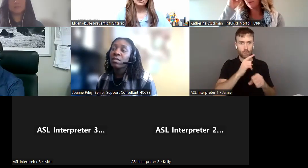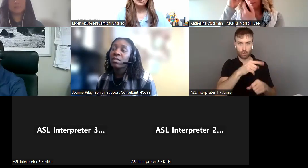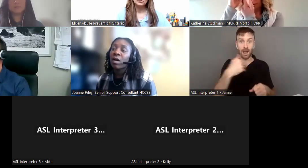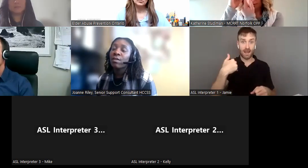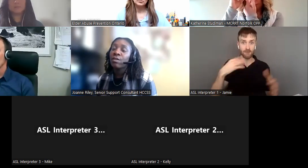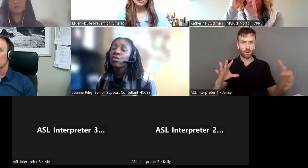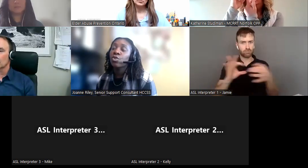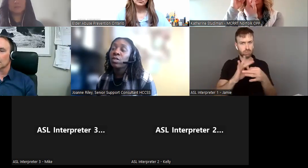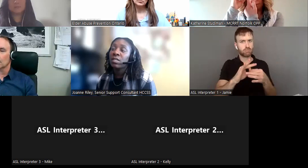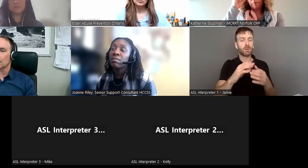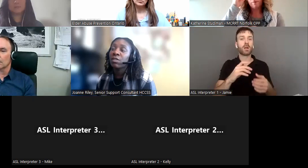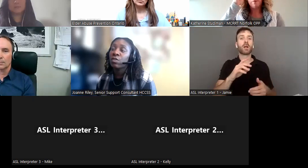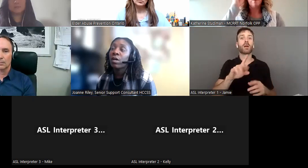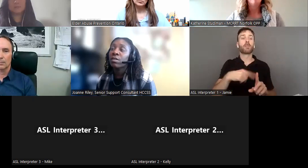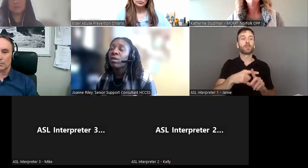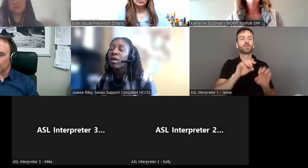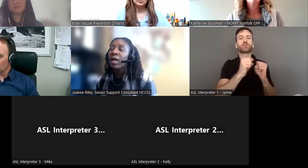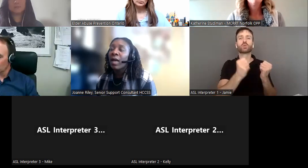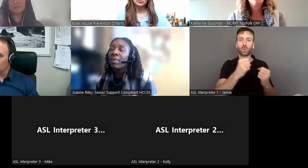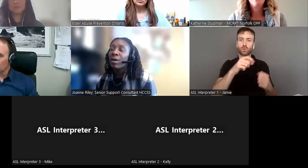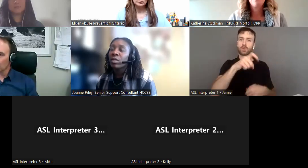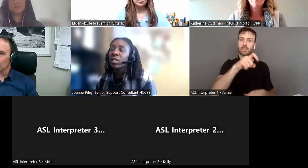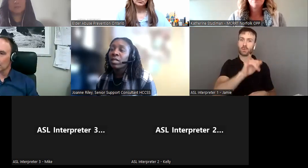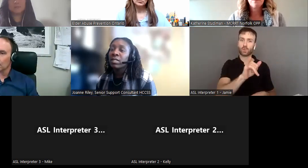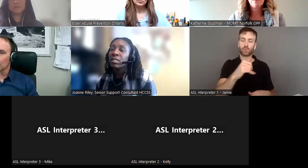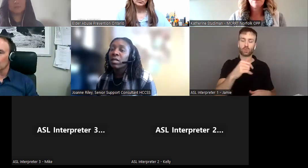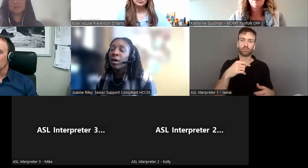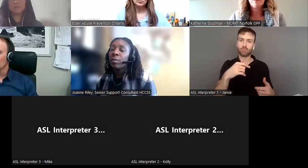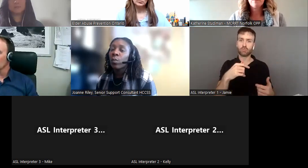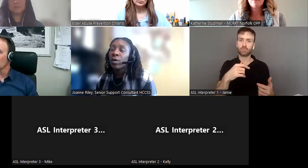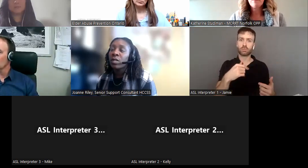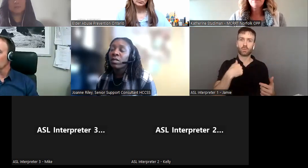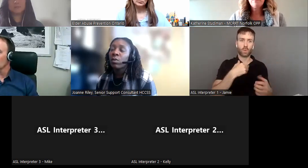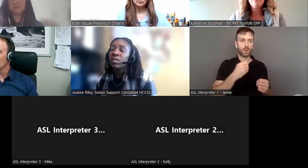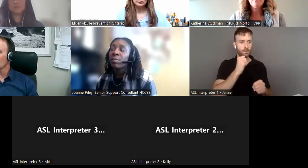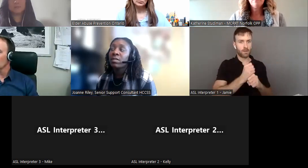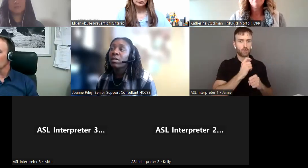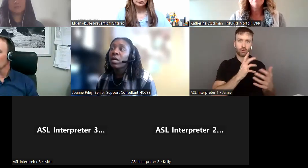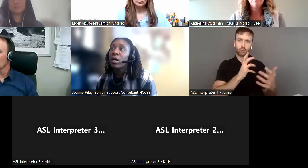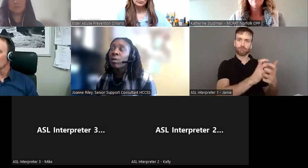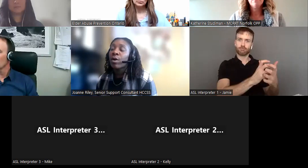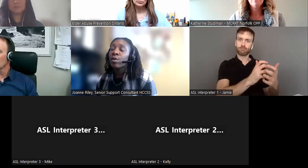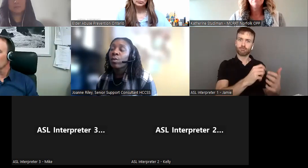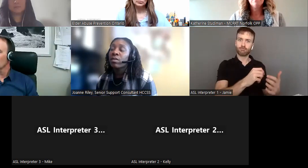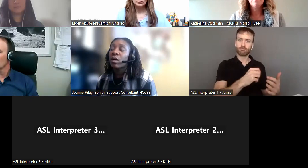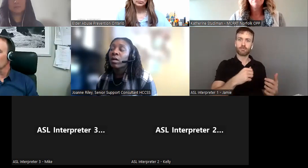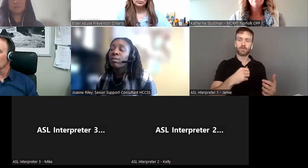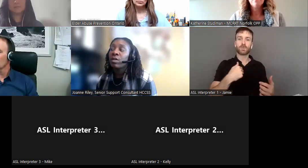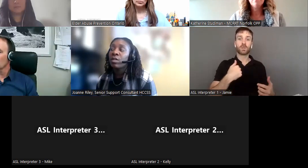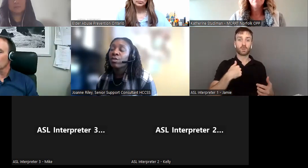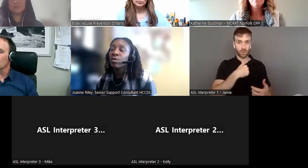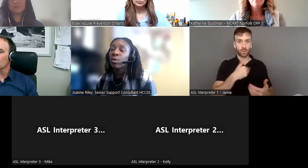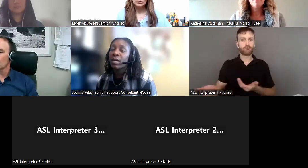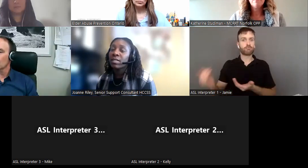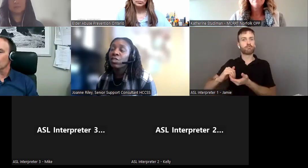address the social needs as much as possible. And that really is where we step into partner with